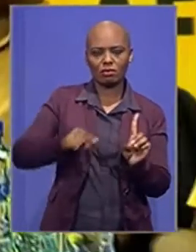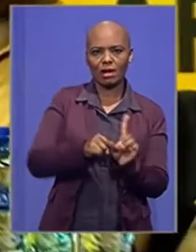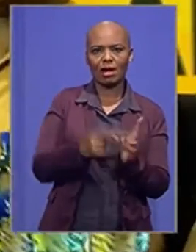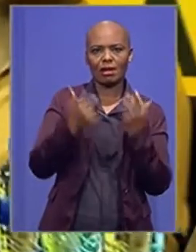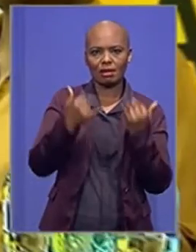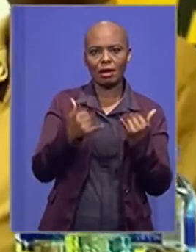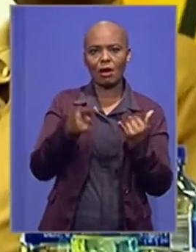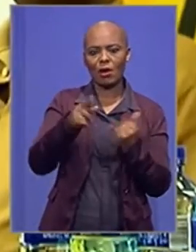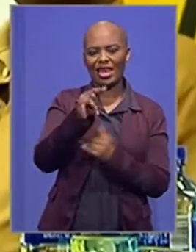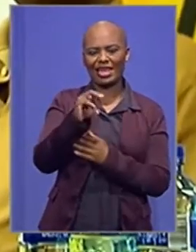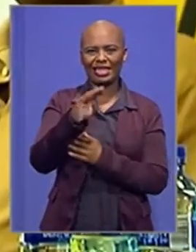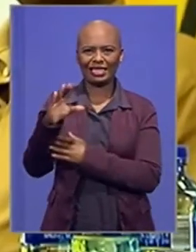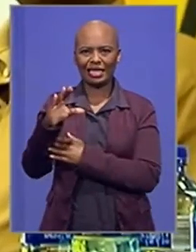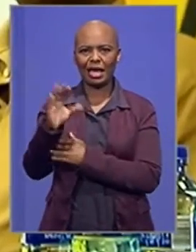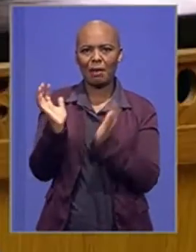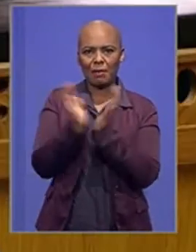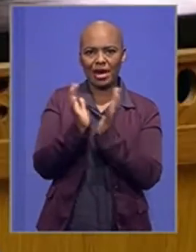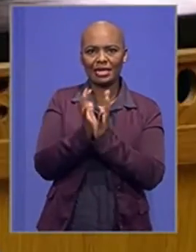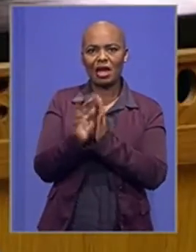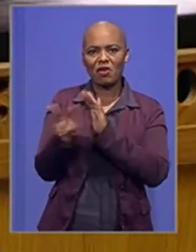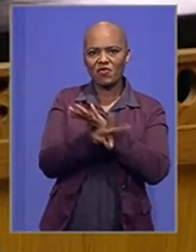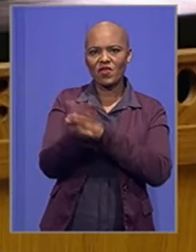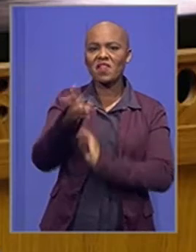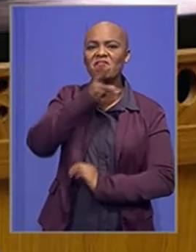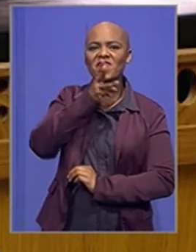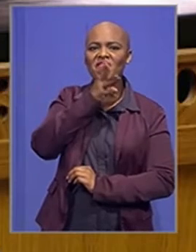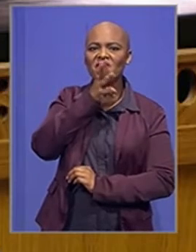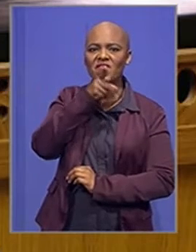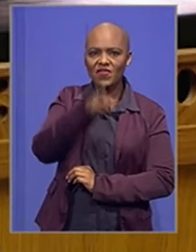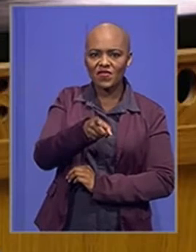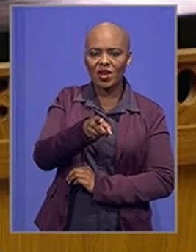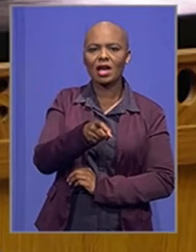khuduthamaga ya ANC. Each one of us knows